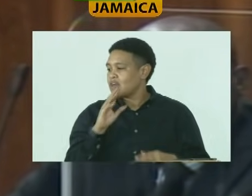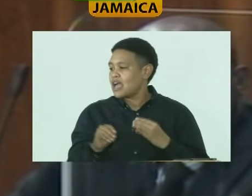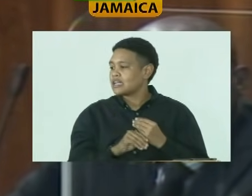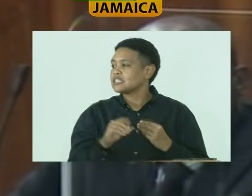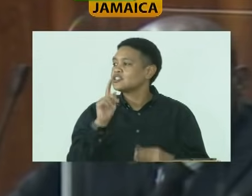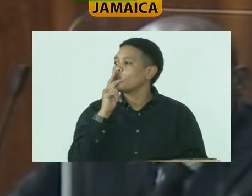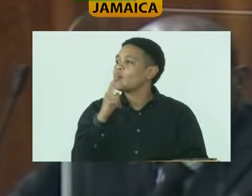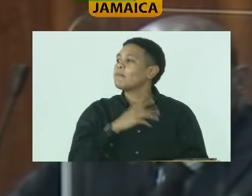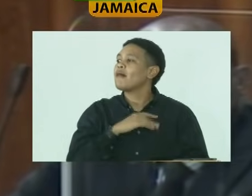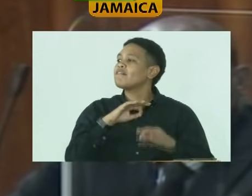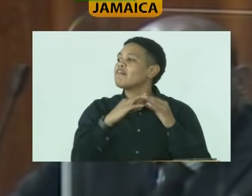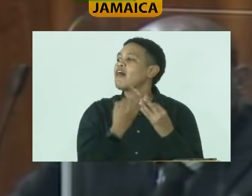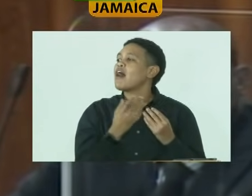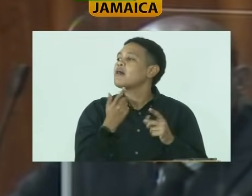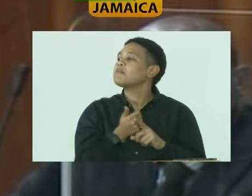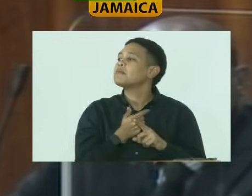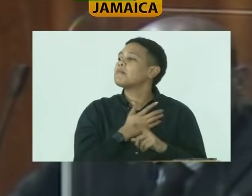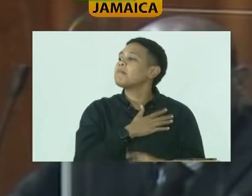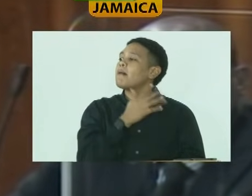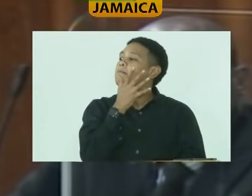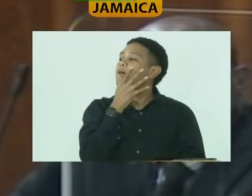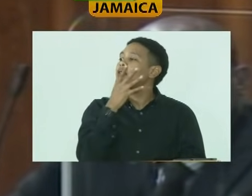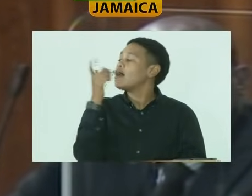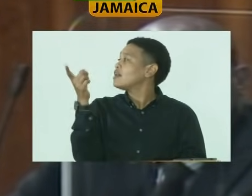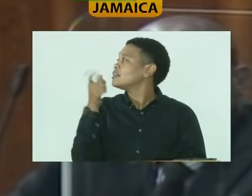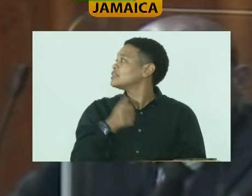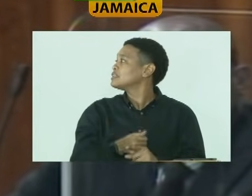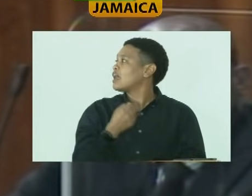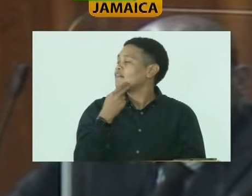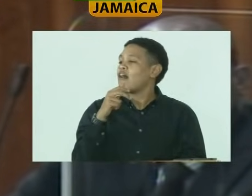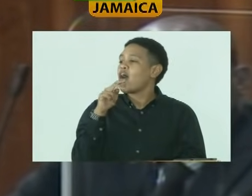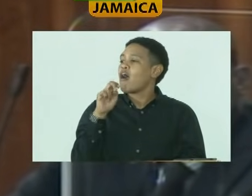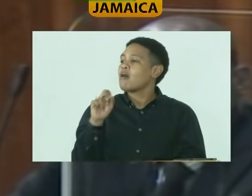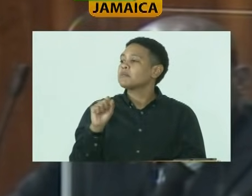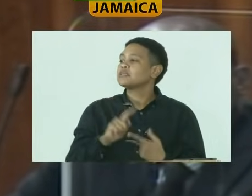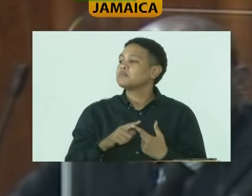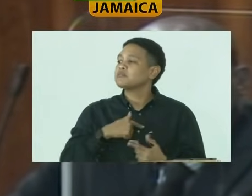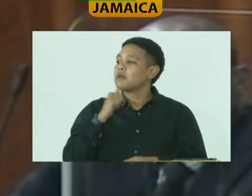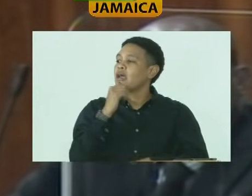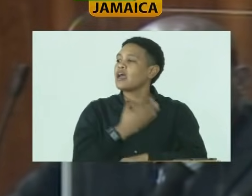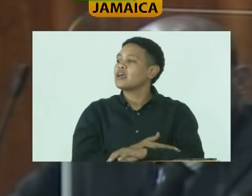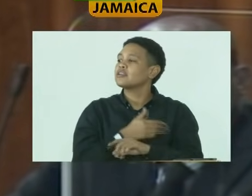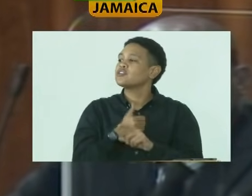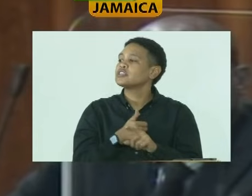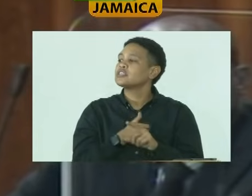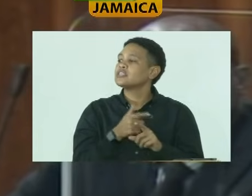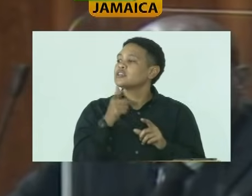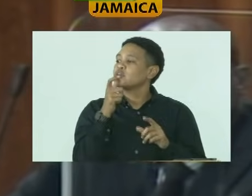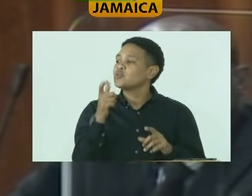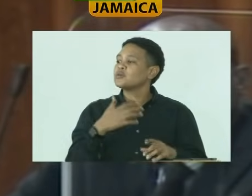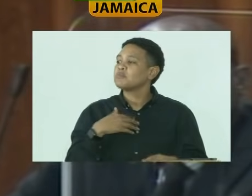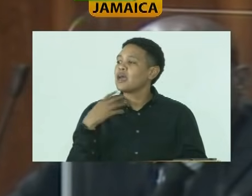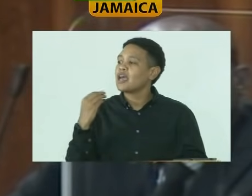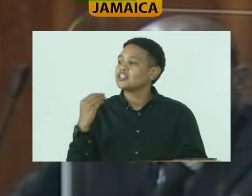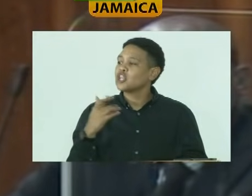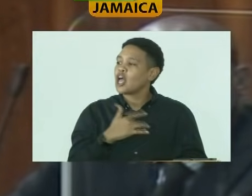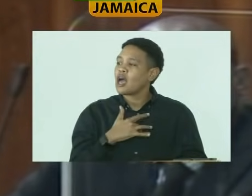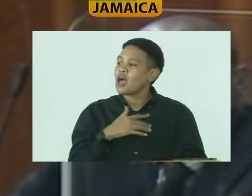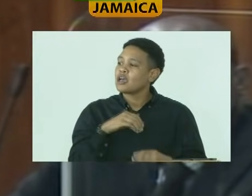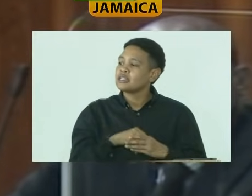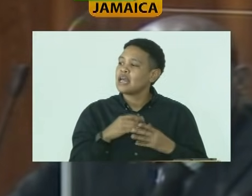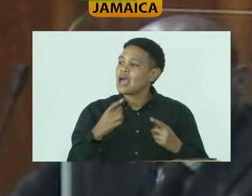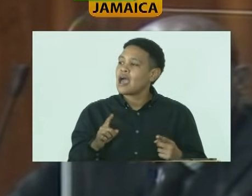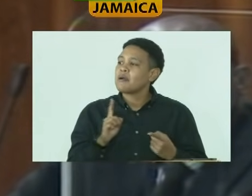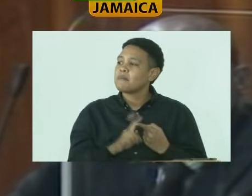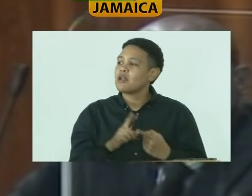thank my family, especially my mother, Hepsi Hopkins, as well as my daughter, Ogeji, who is my external heart.